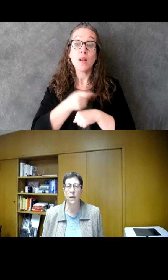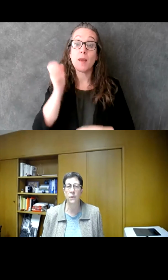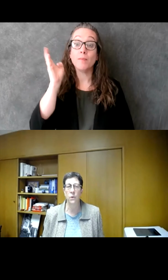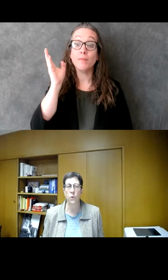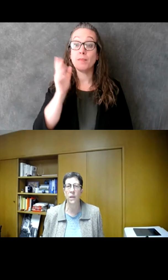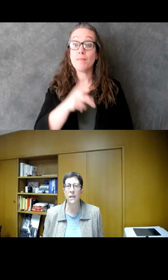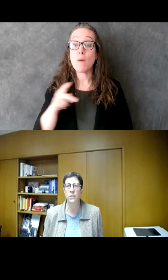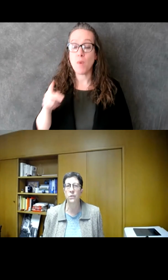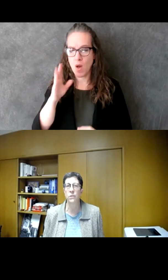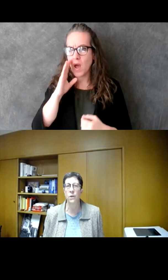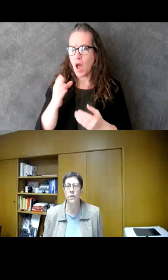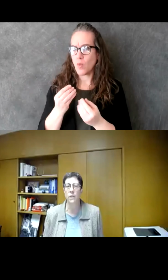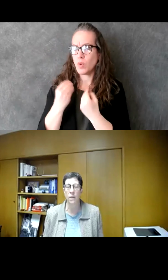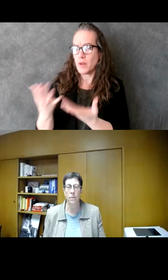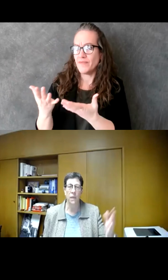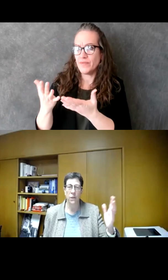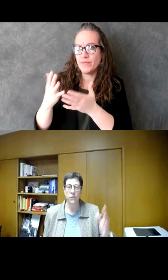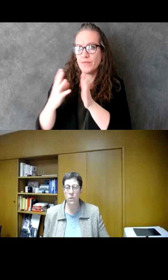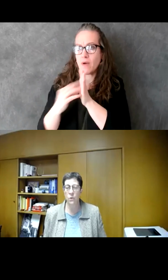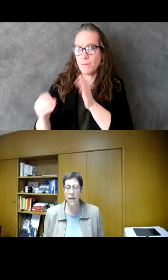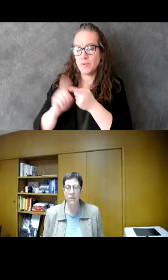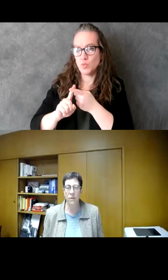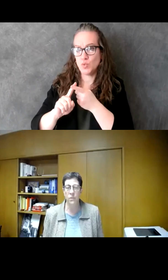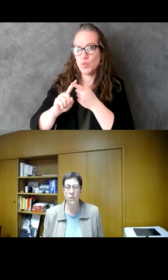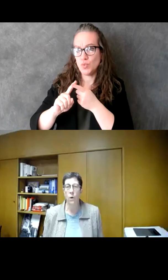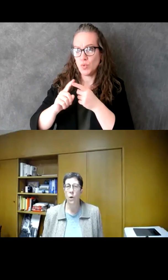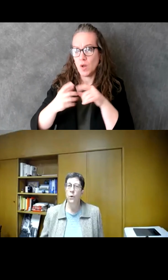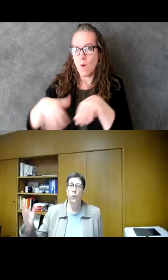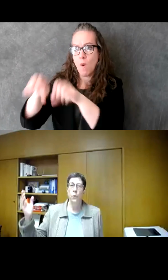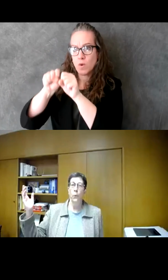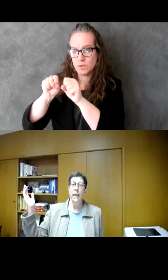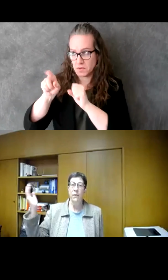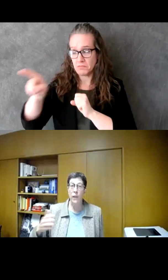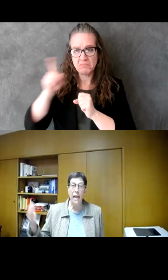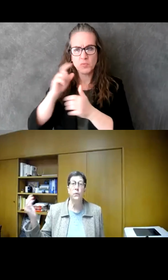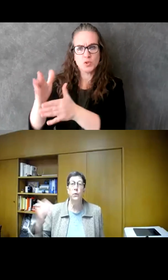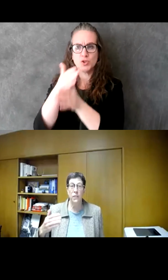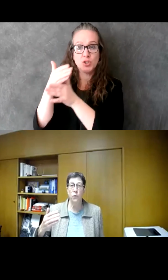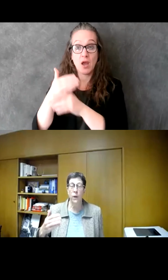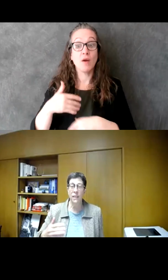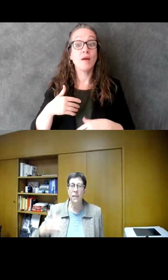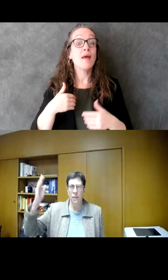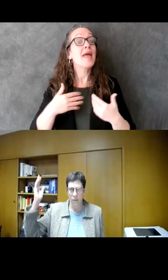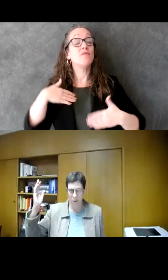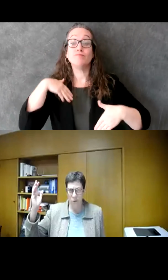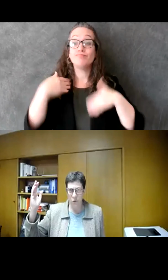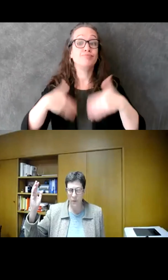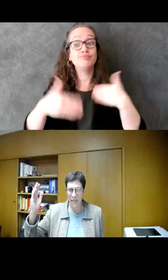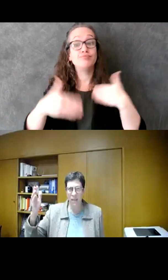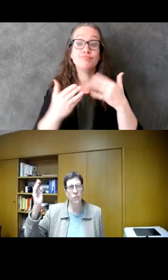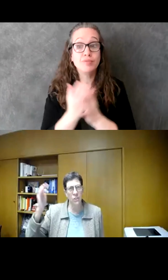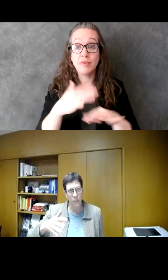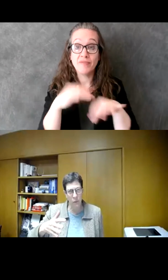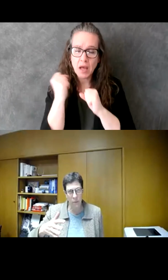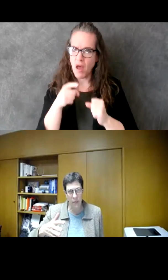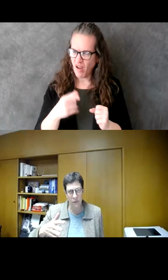to the organizers so that you can have them. So when I fly through stuff quickly, don't